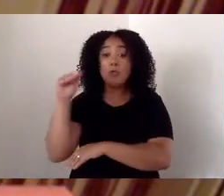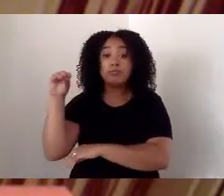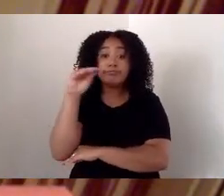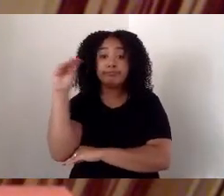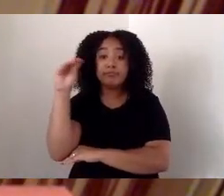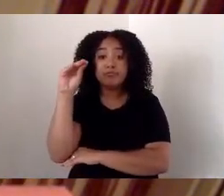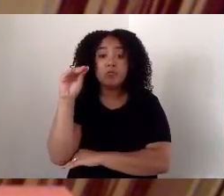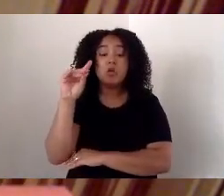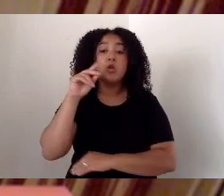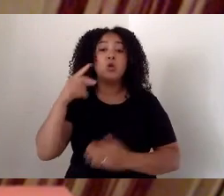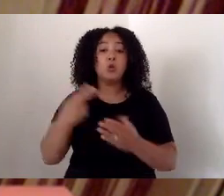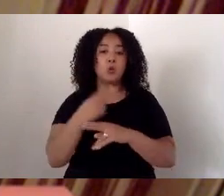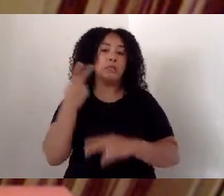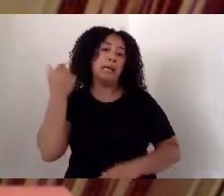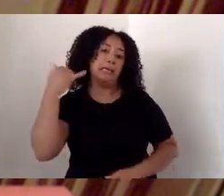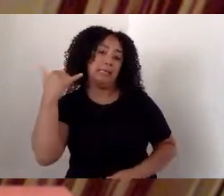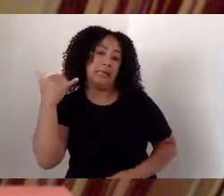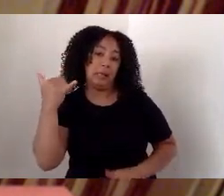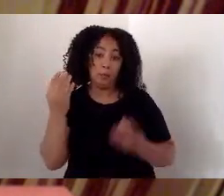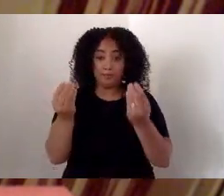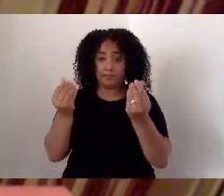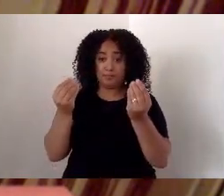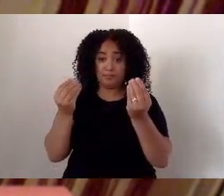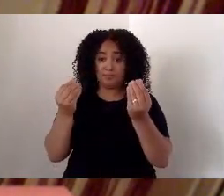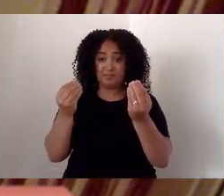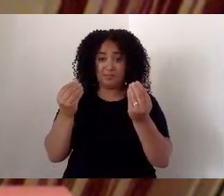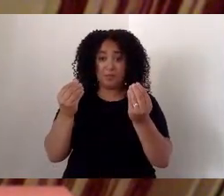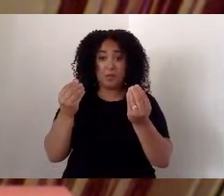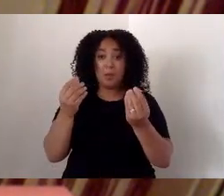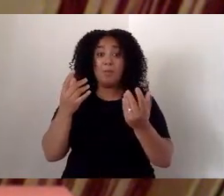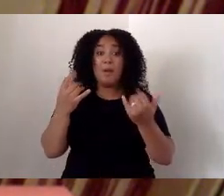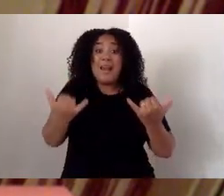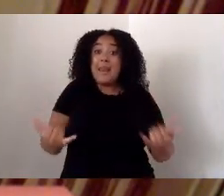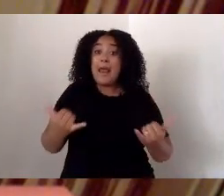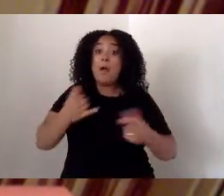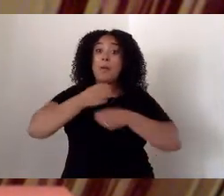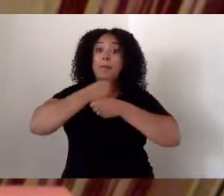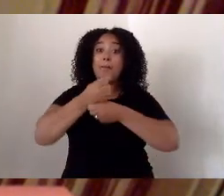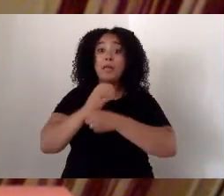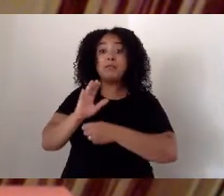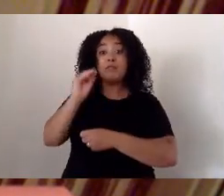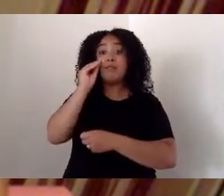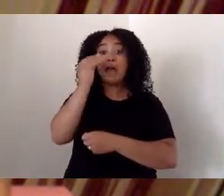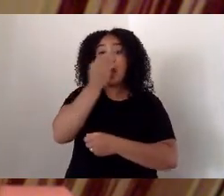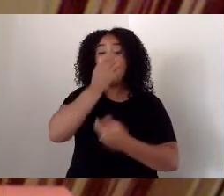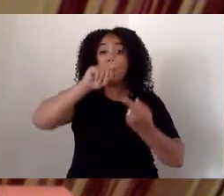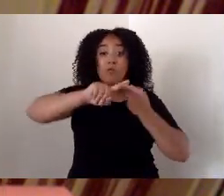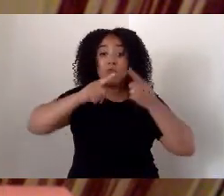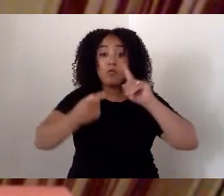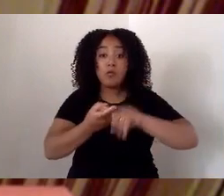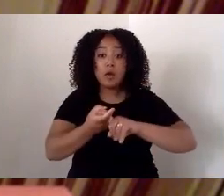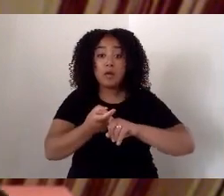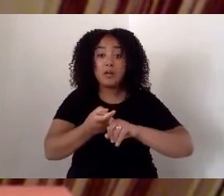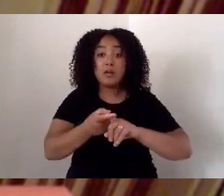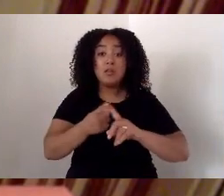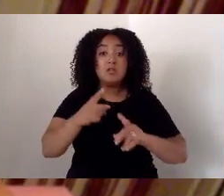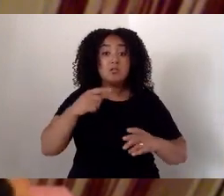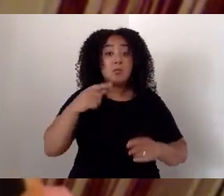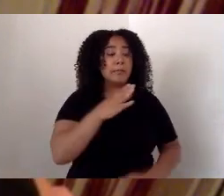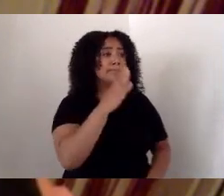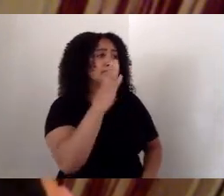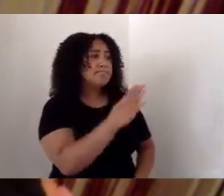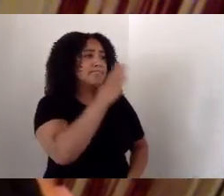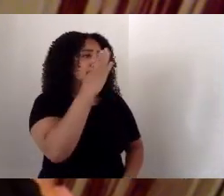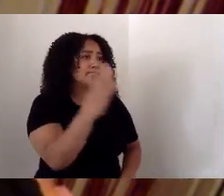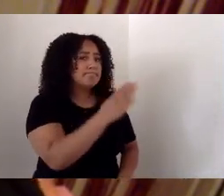friend, I found this really old shirt in my house that I'm never gonna wear again. It says it's